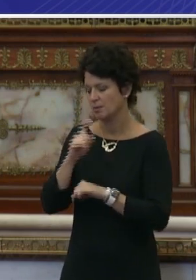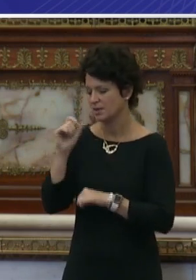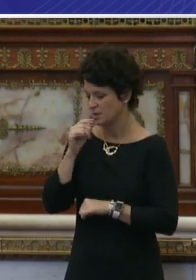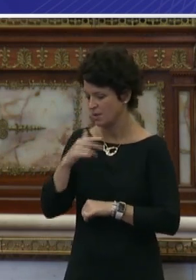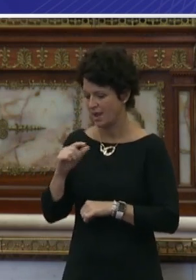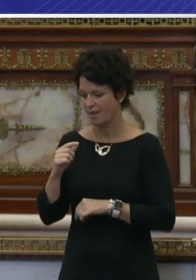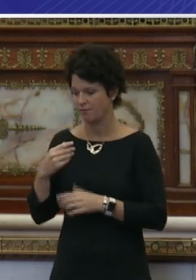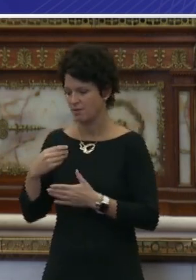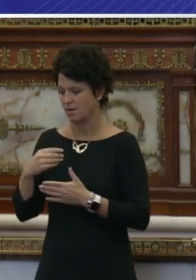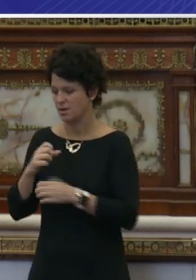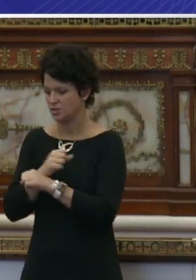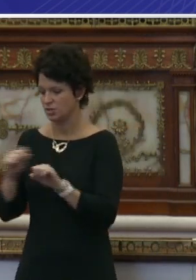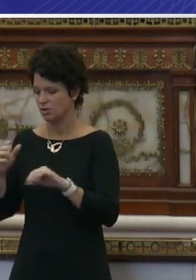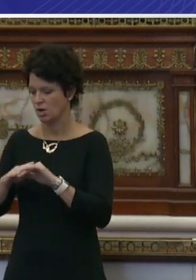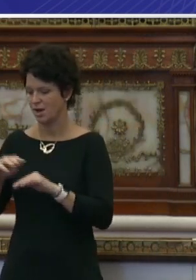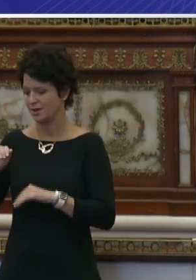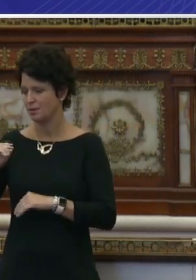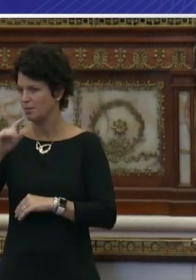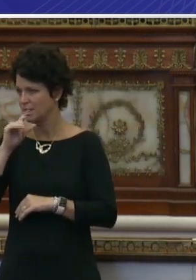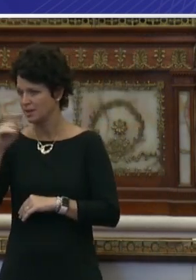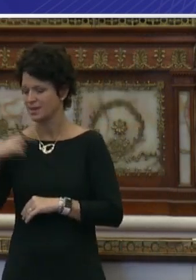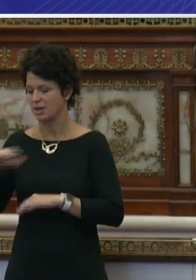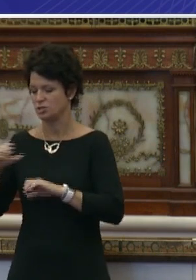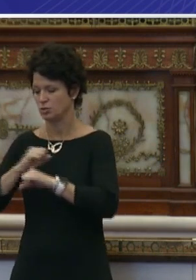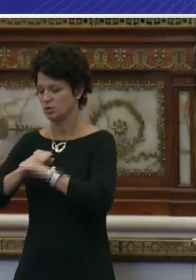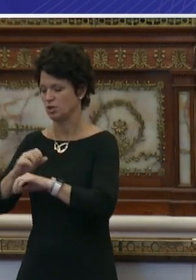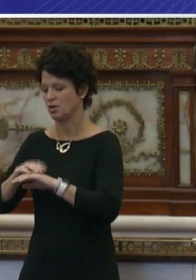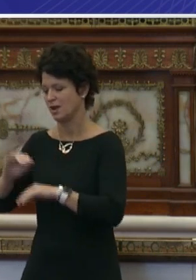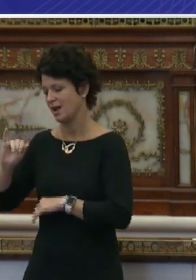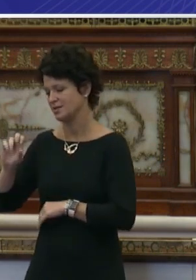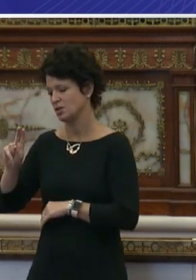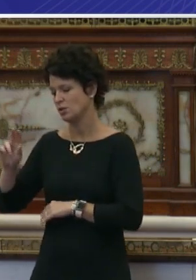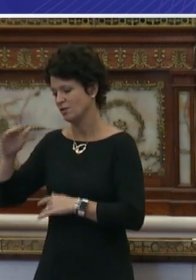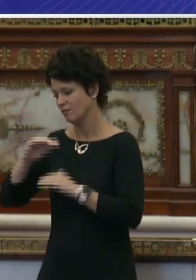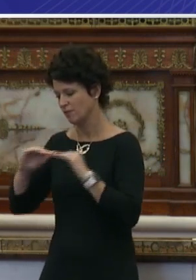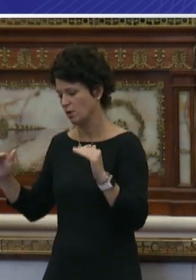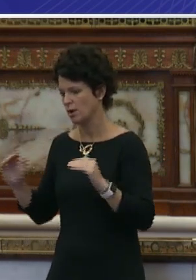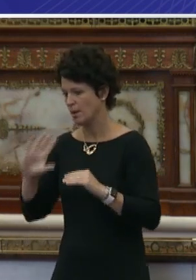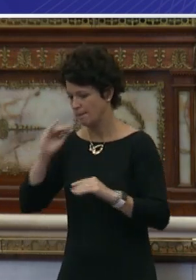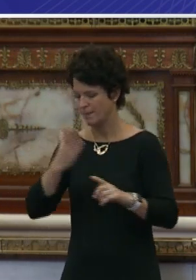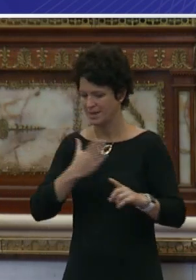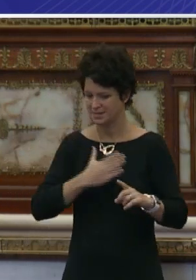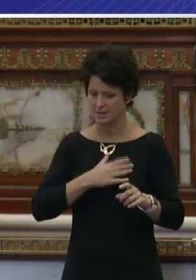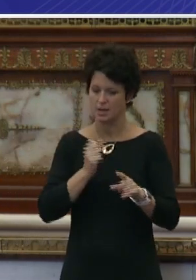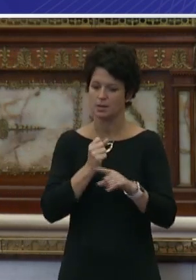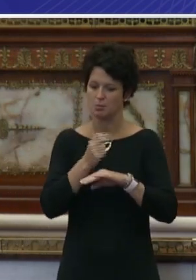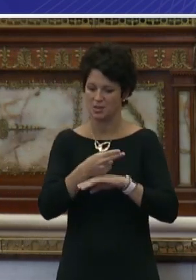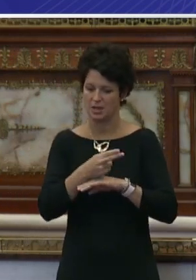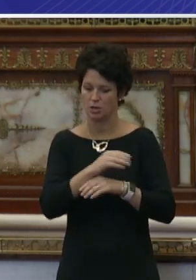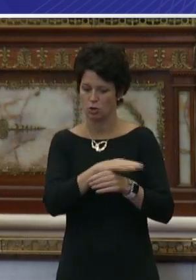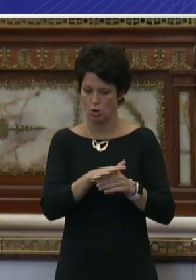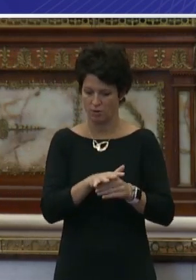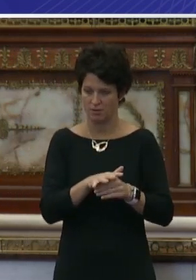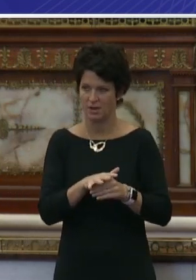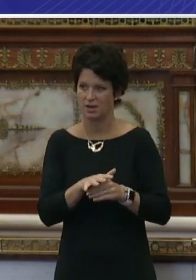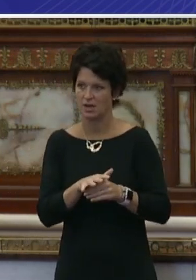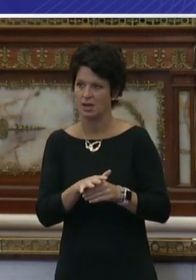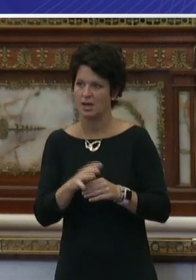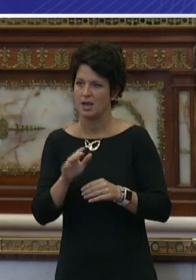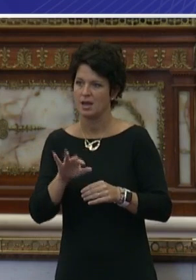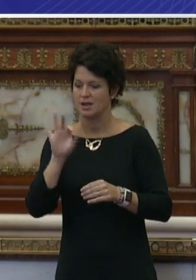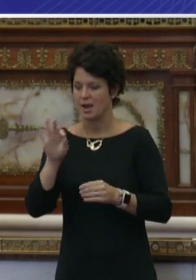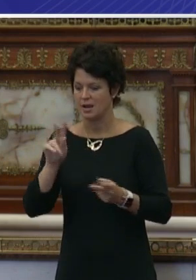security on an ICU floor, or because I do security on an ICU floor. My son successfully battled COVID-19, and I've buried 9 loved ones